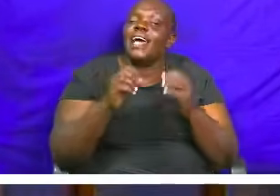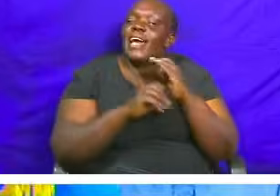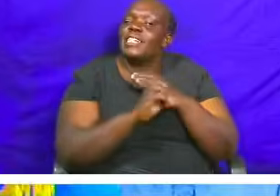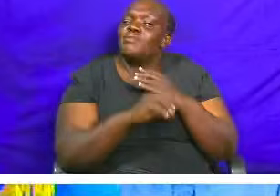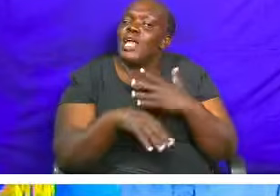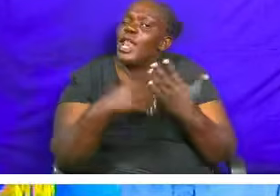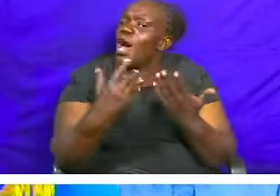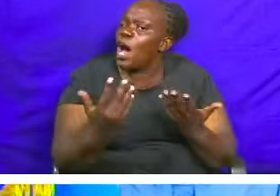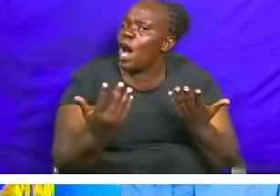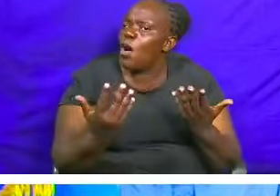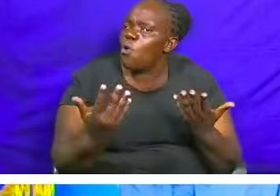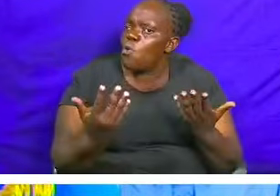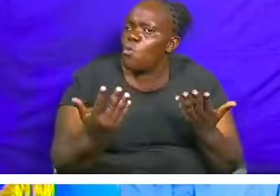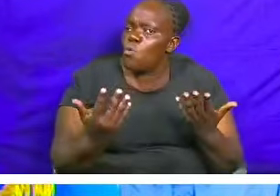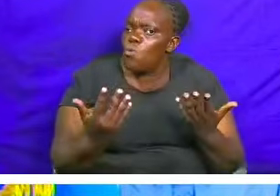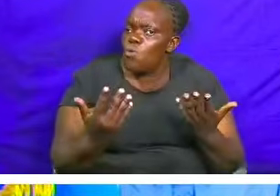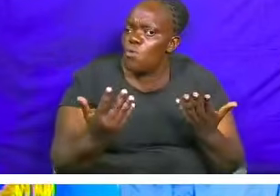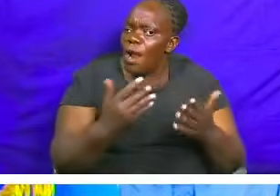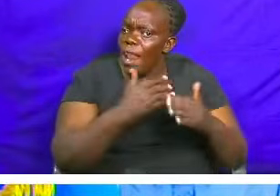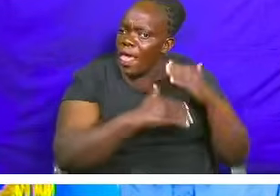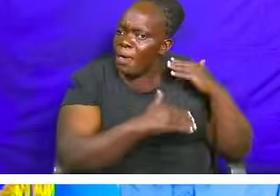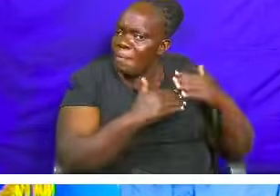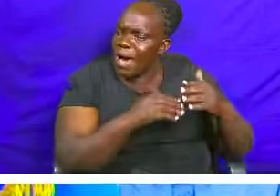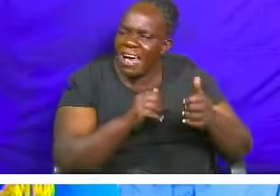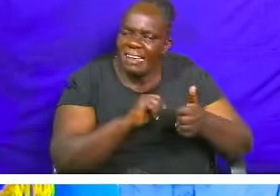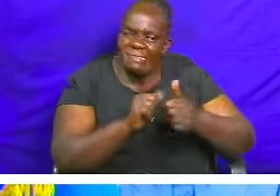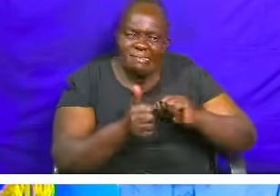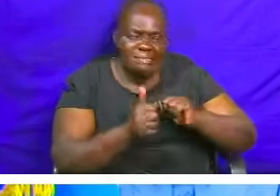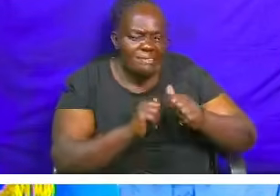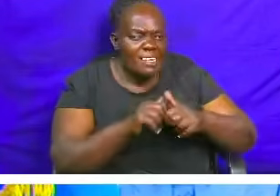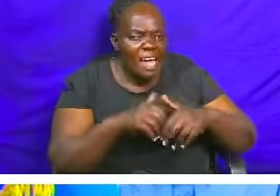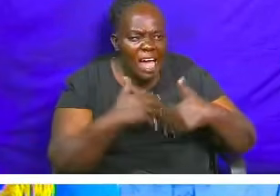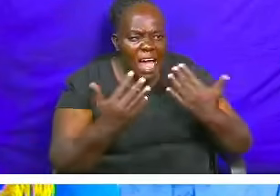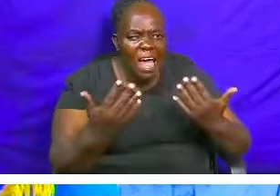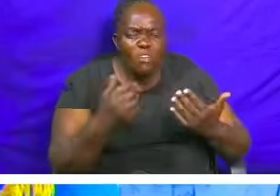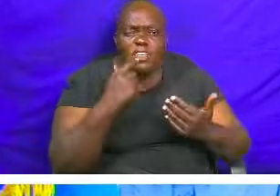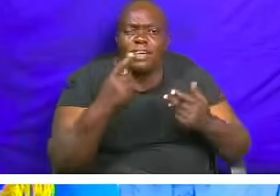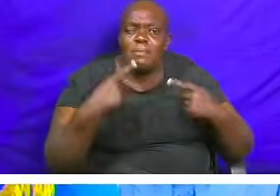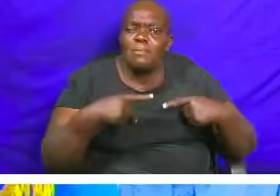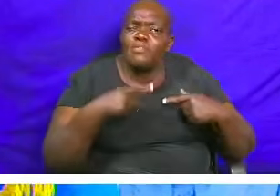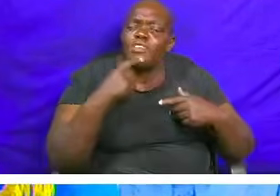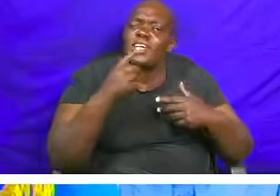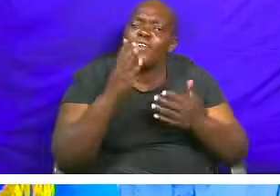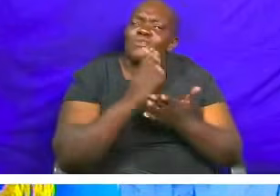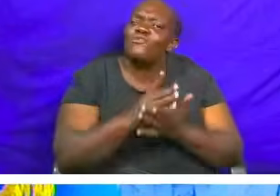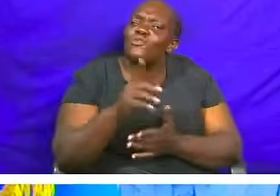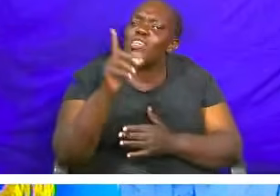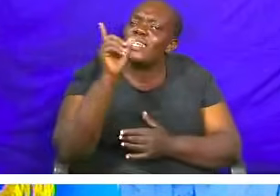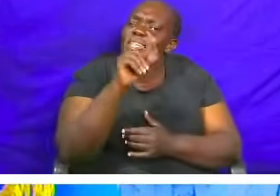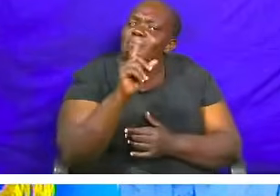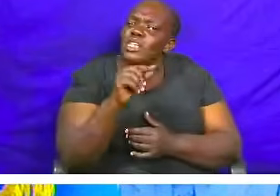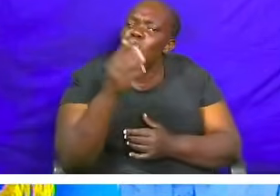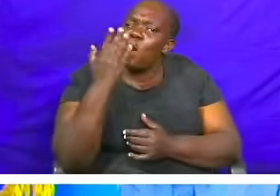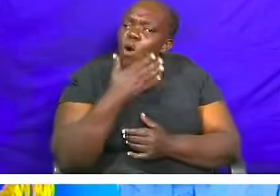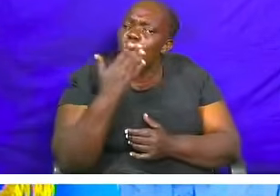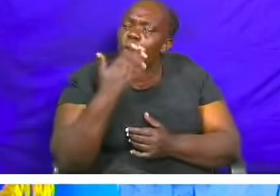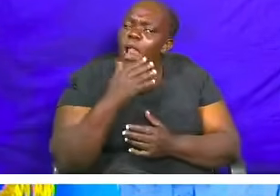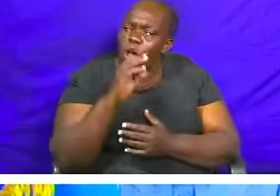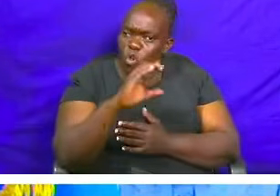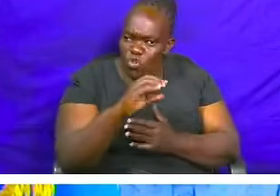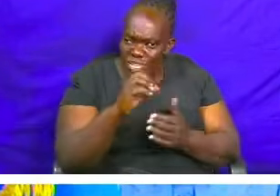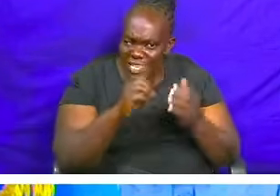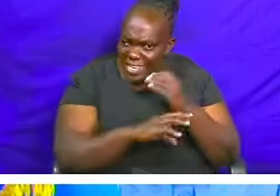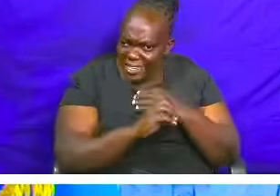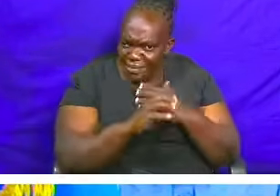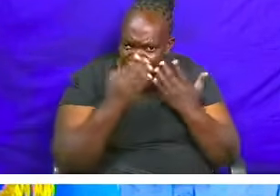now, in comparison to our neighbors? I mean, what do you have to say? Some people are saying, oh, maybe they have cheaper oil price. I mean, how do you explain that?